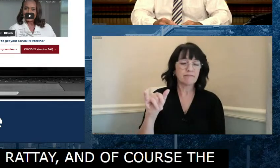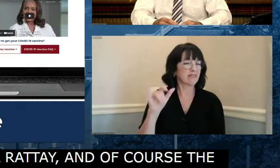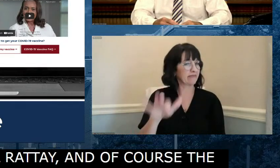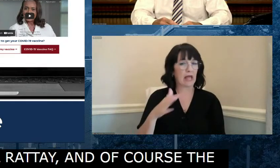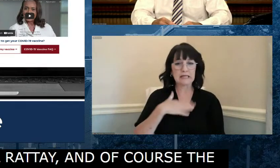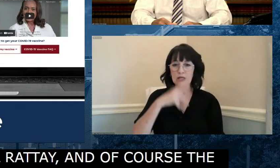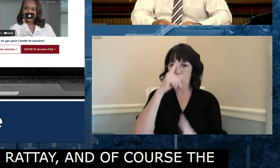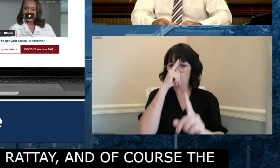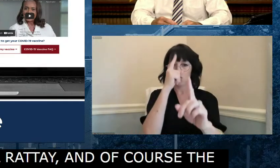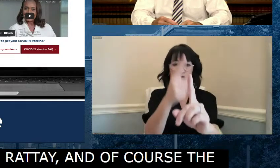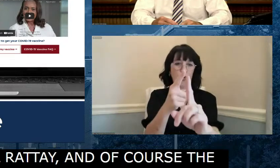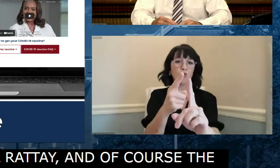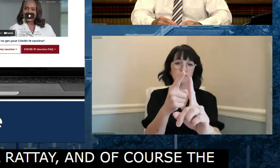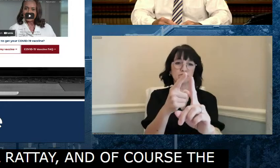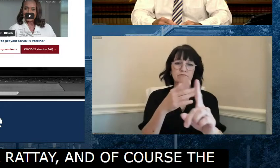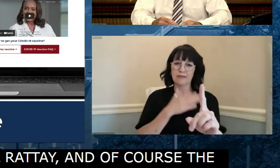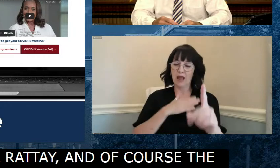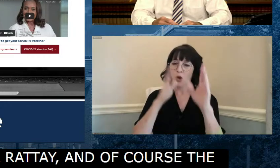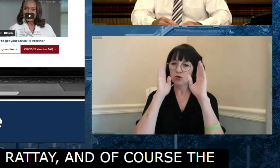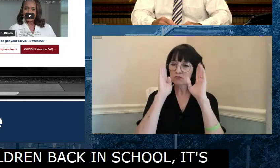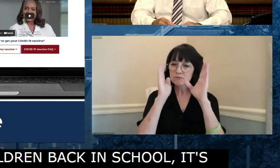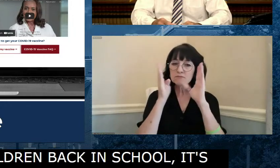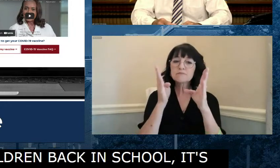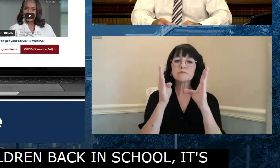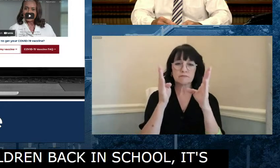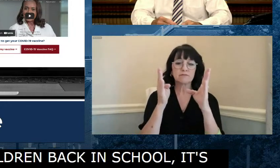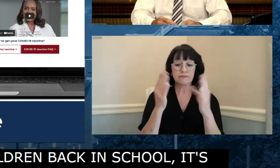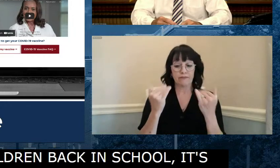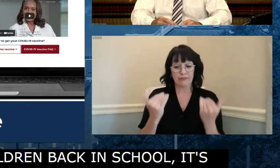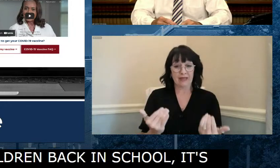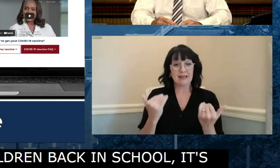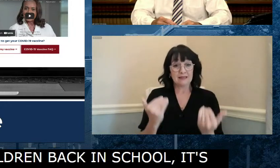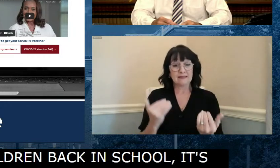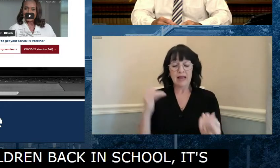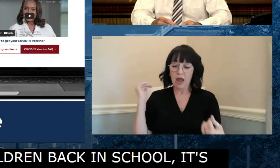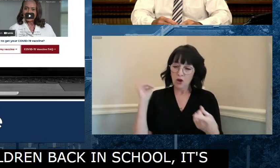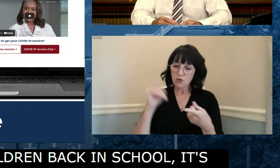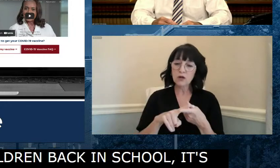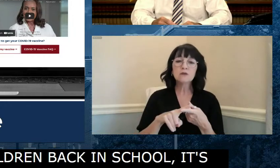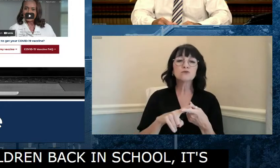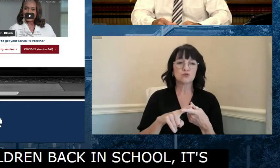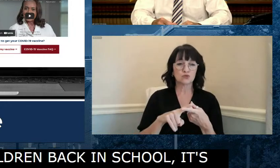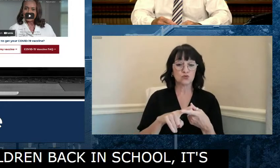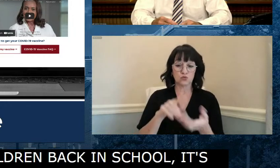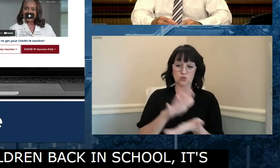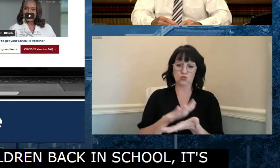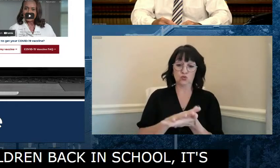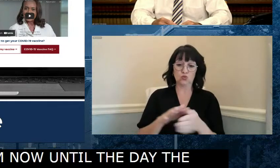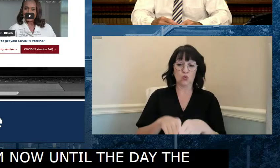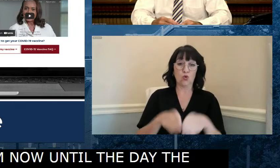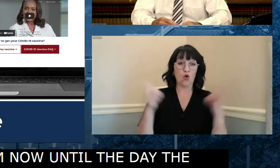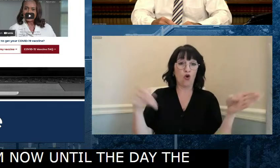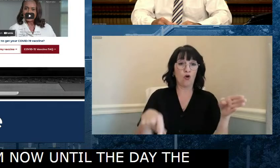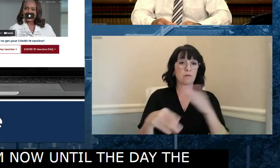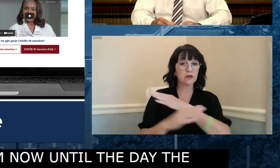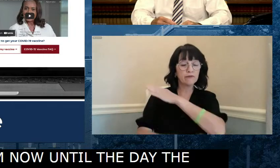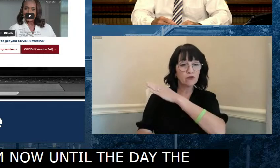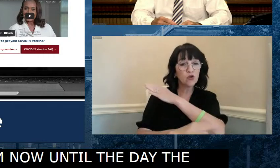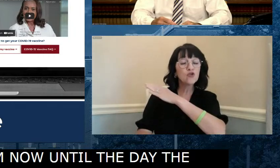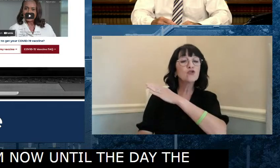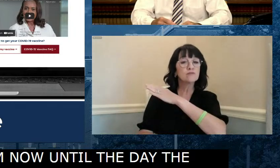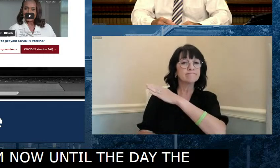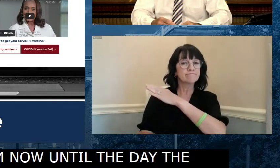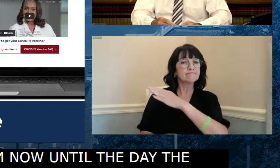our major focus from now until the day that school opens in the fall in September. I know we're also focusing